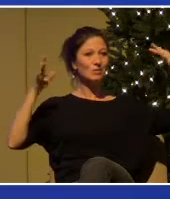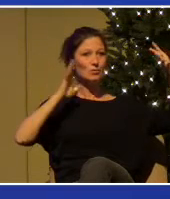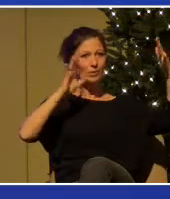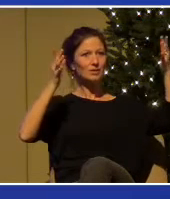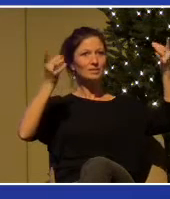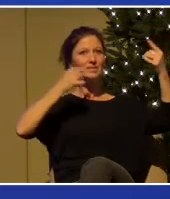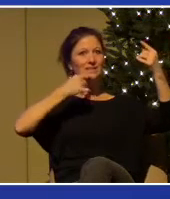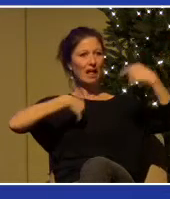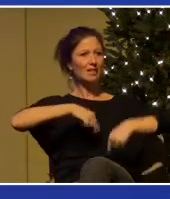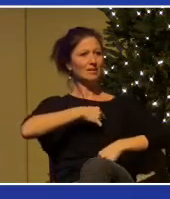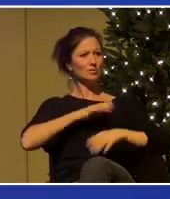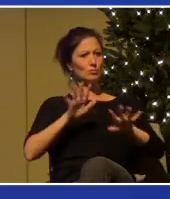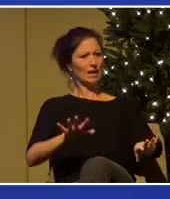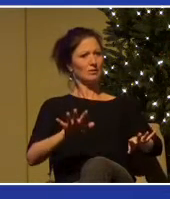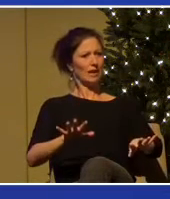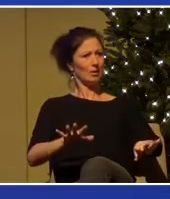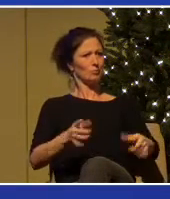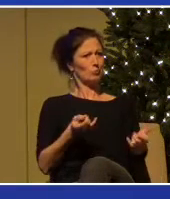settle down and wait.